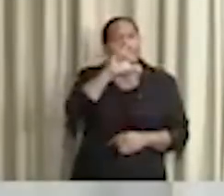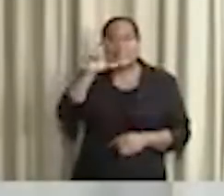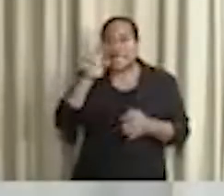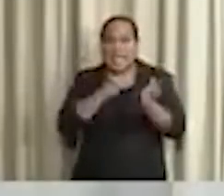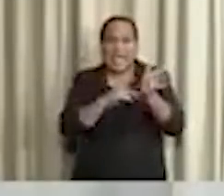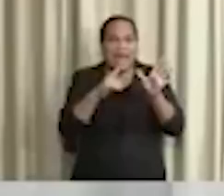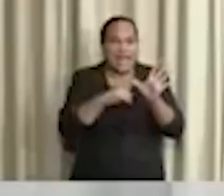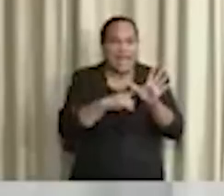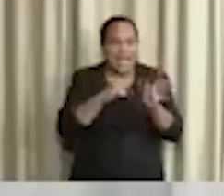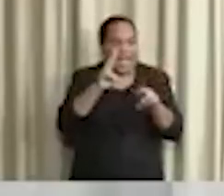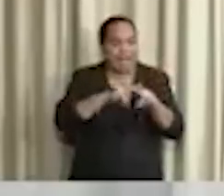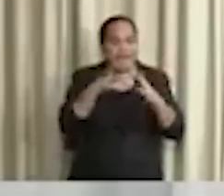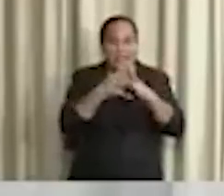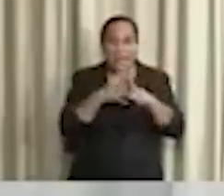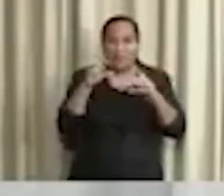CCESWP.